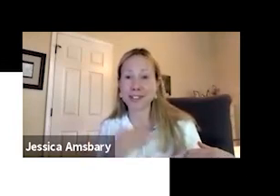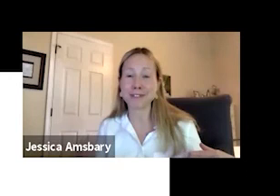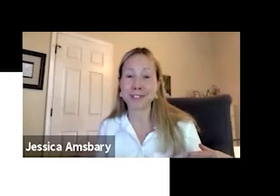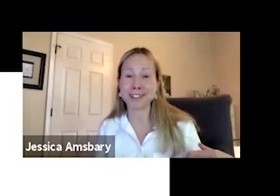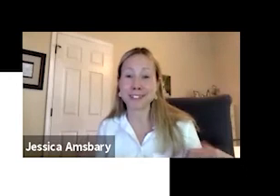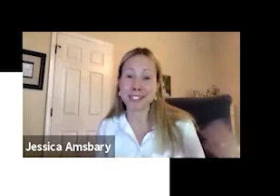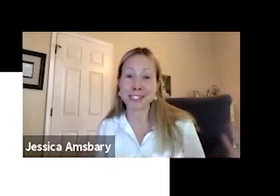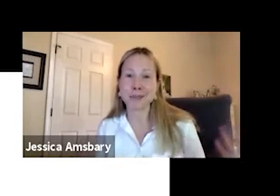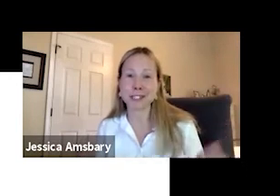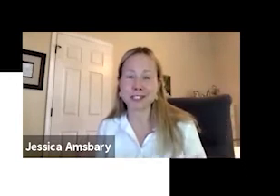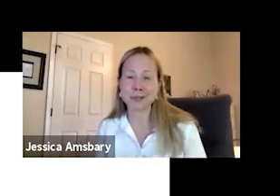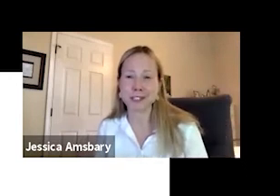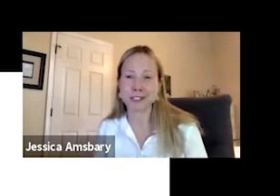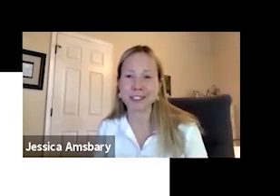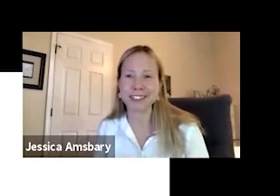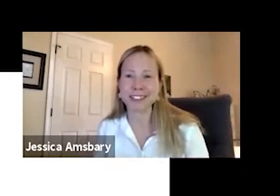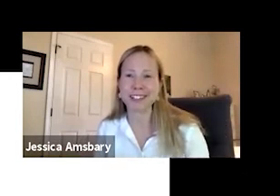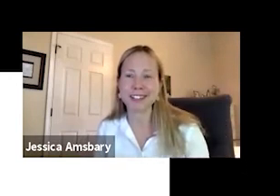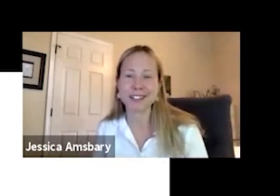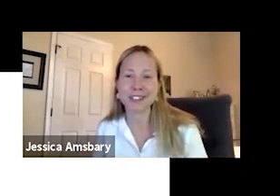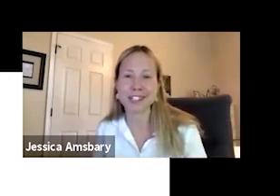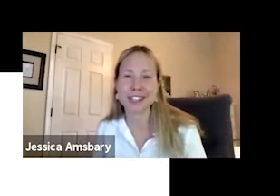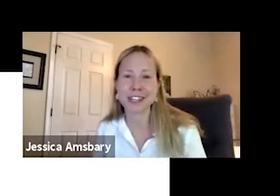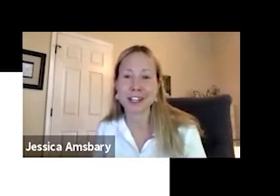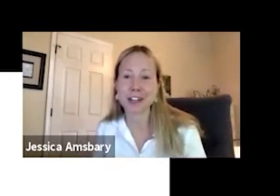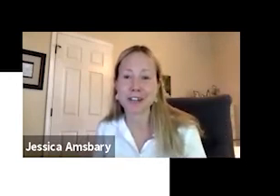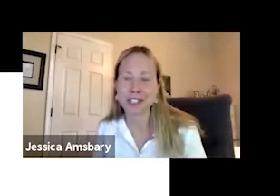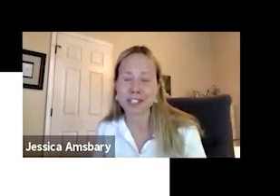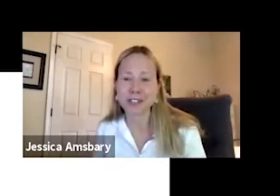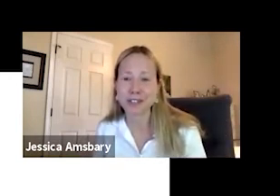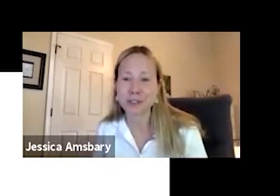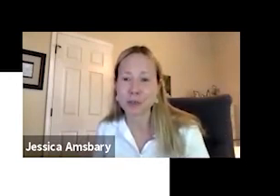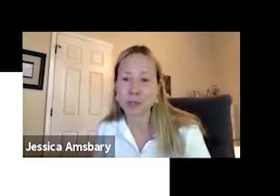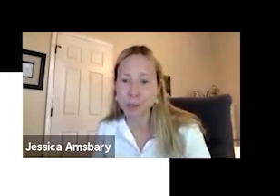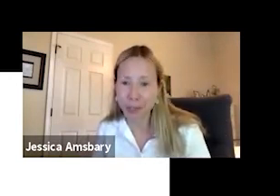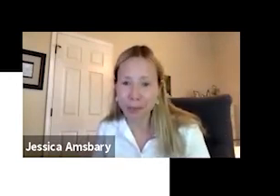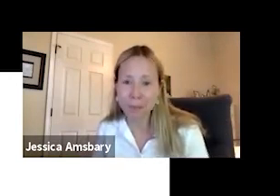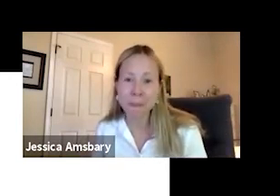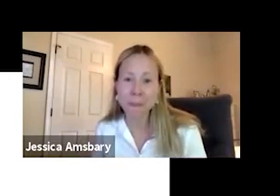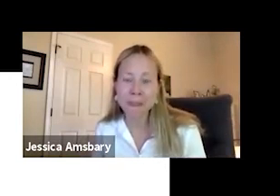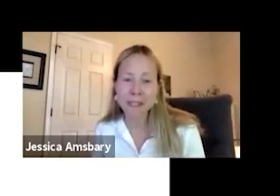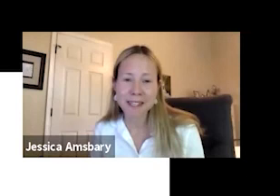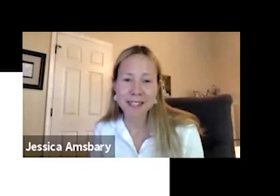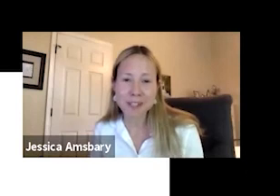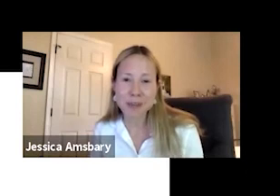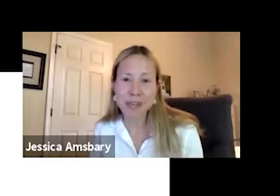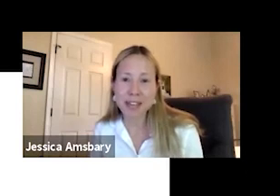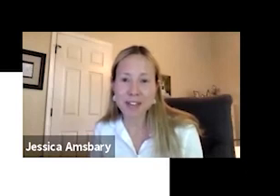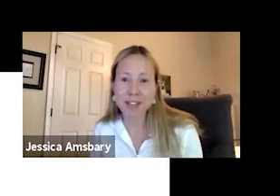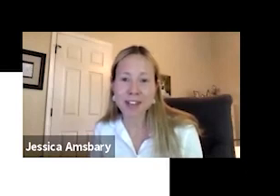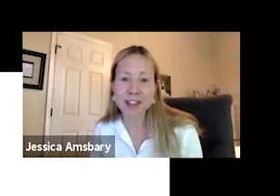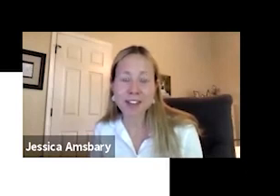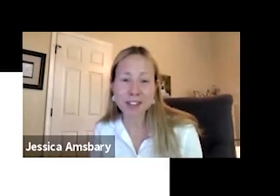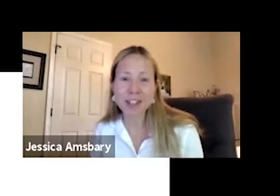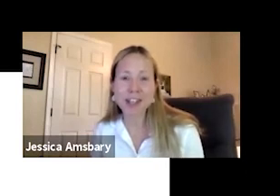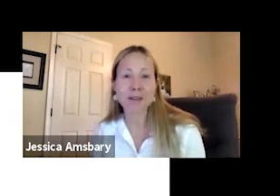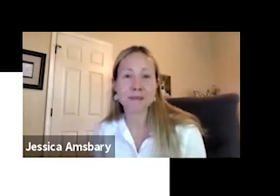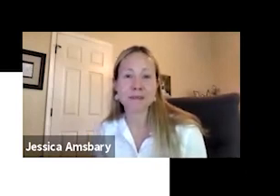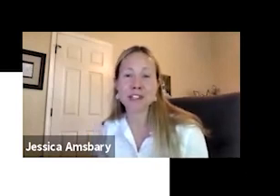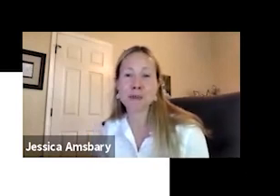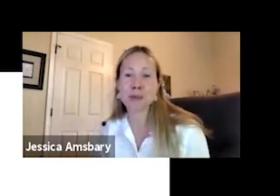conditional kind of a sequence when you're encouraging that kind of conversation around a storybook. So we have